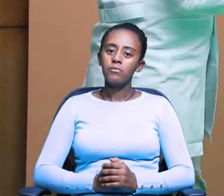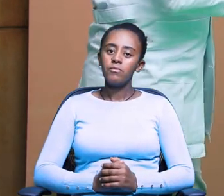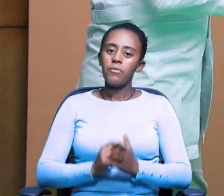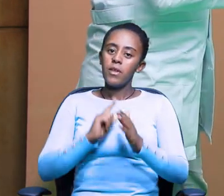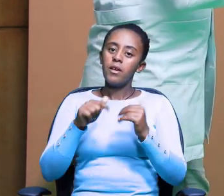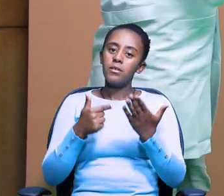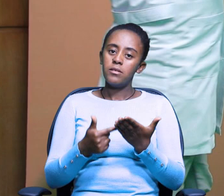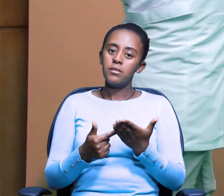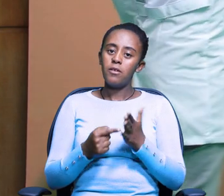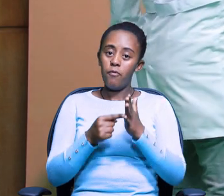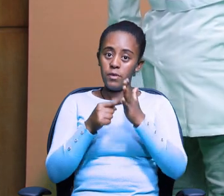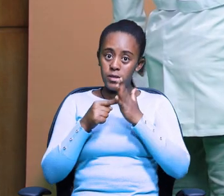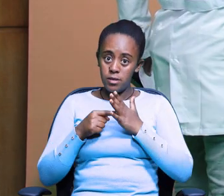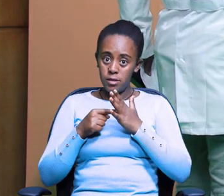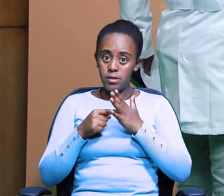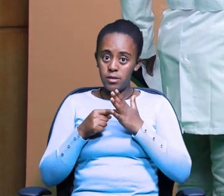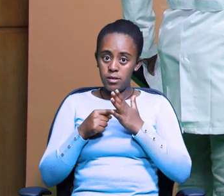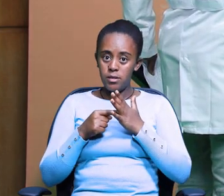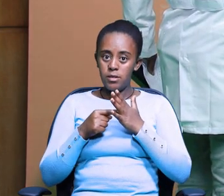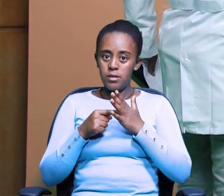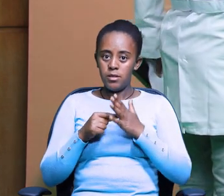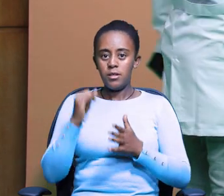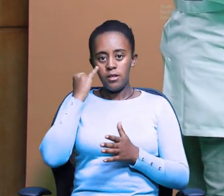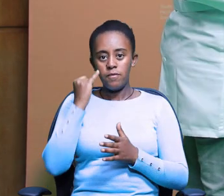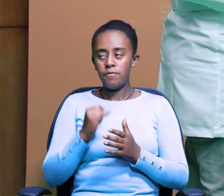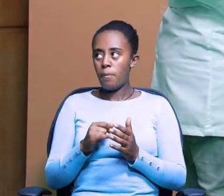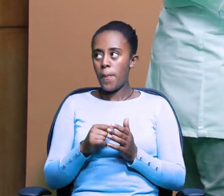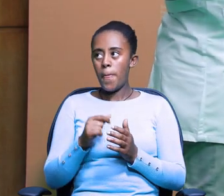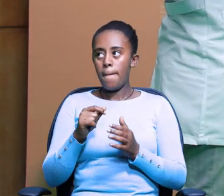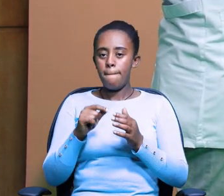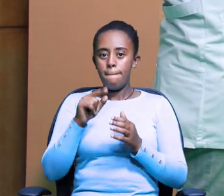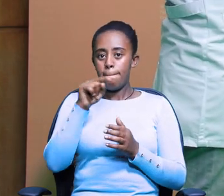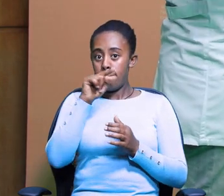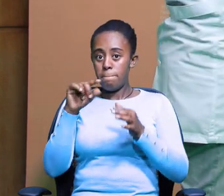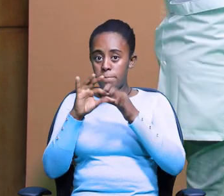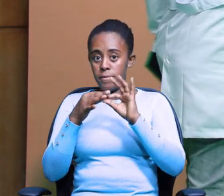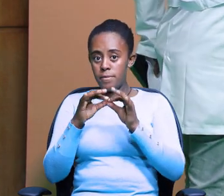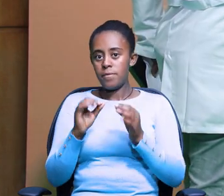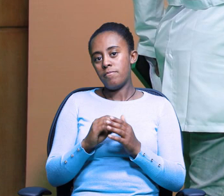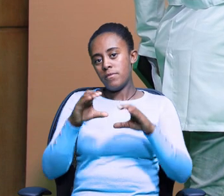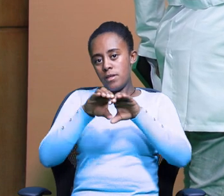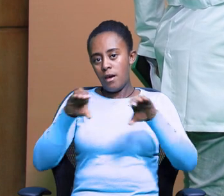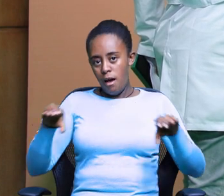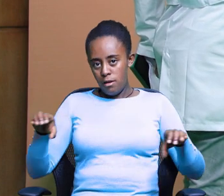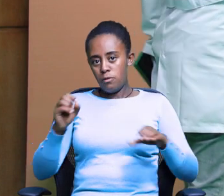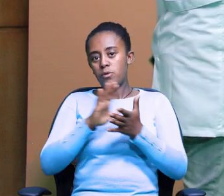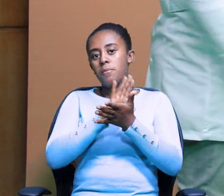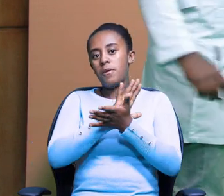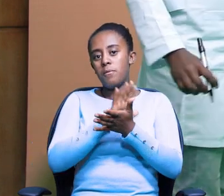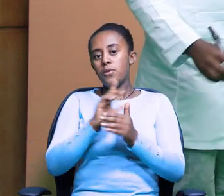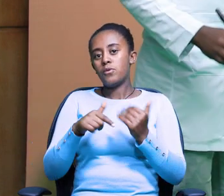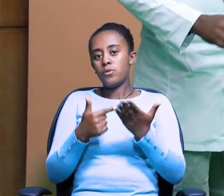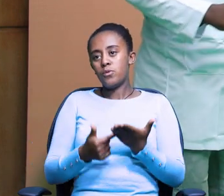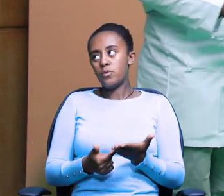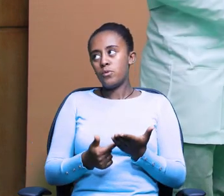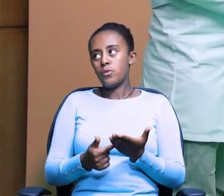So, for example, if Z is, we say Z is the current into the page or the paper. So,